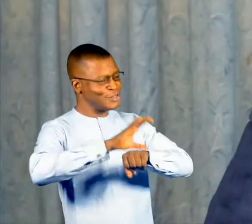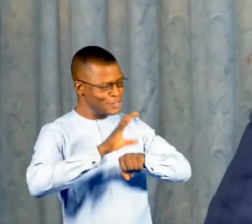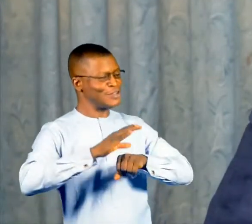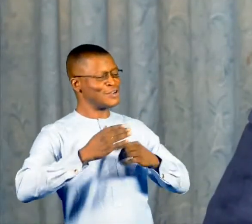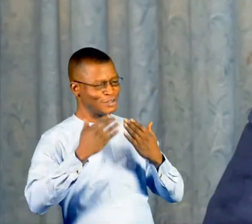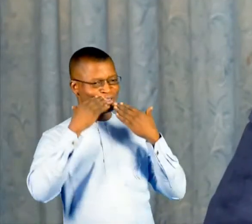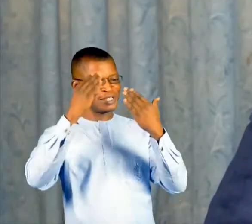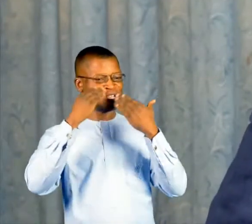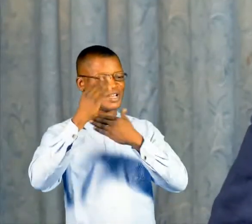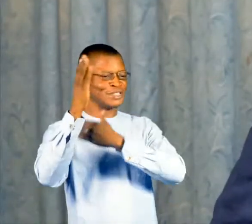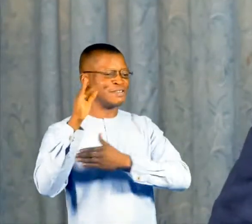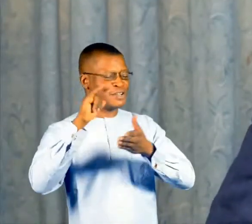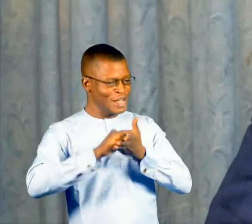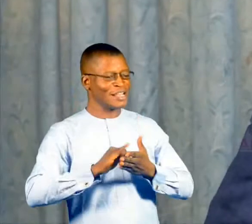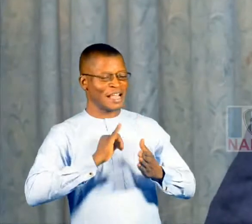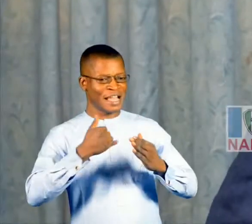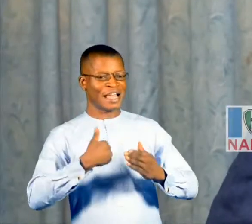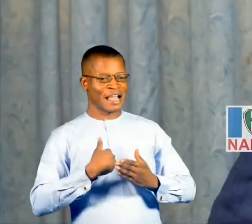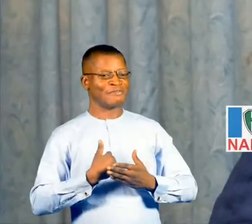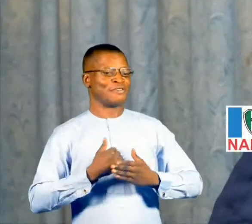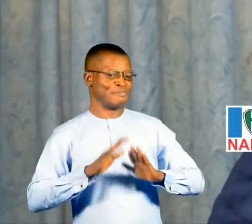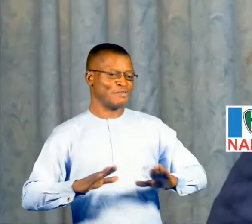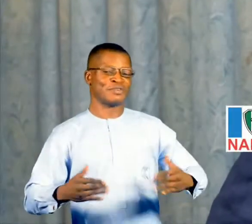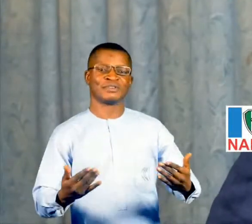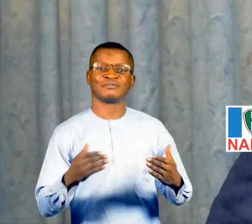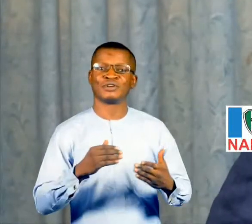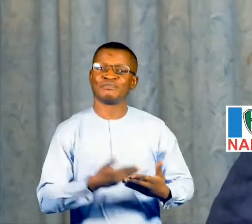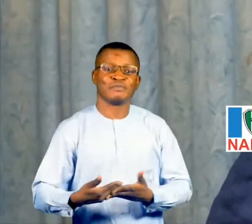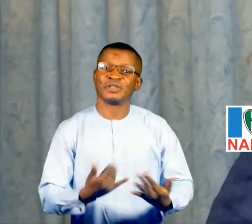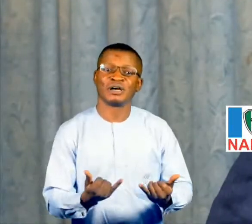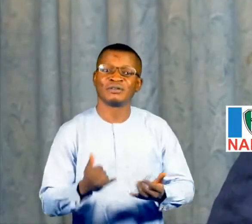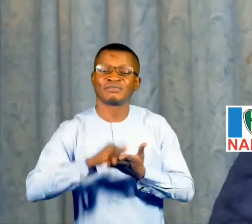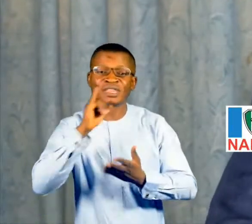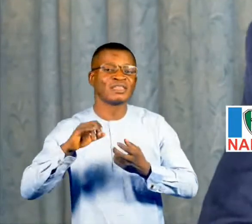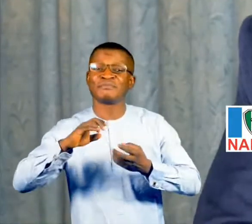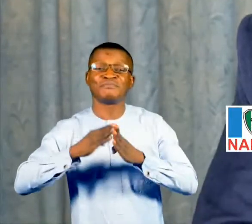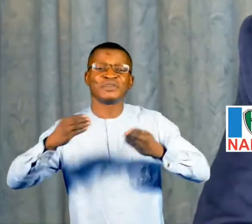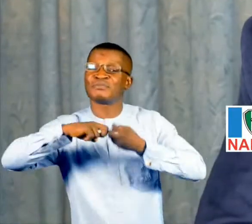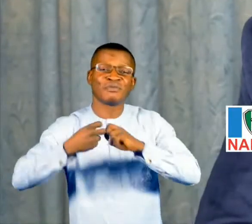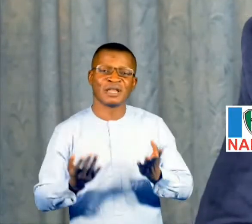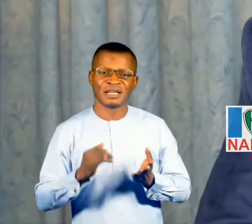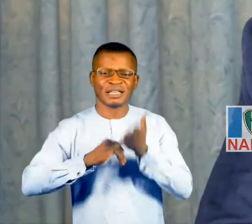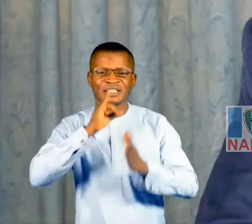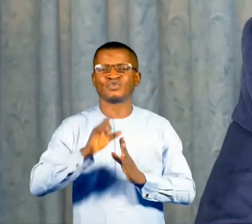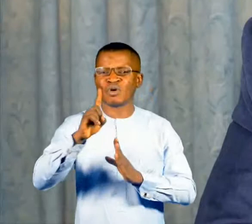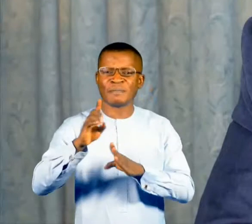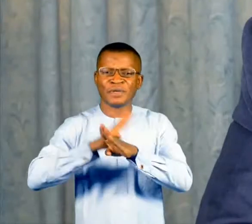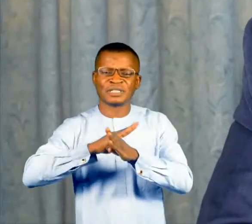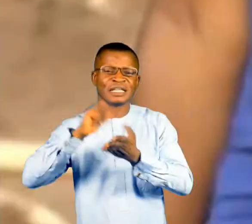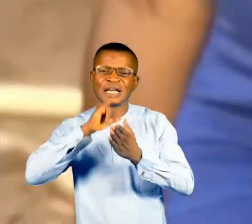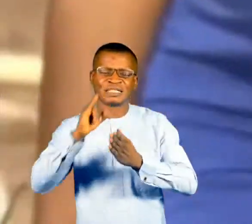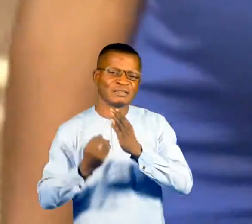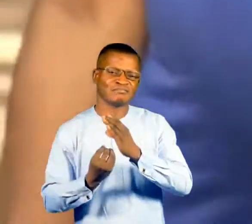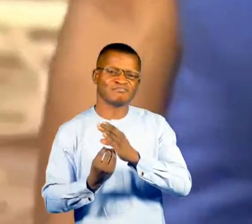worship center to do thanksgiving that she has delivered. It is a big problem. It is one